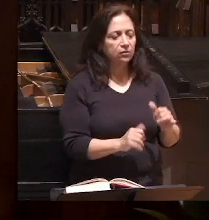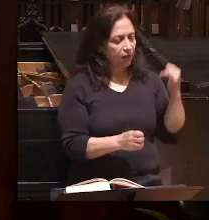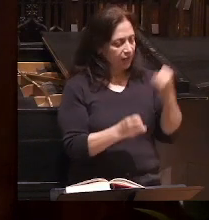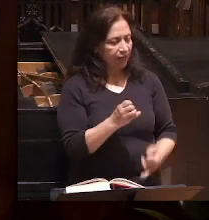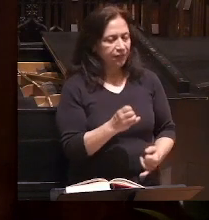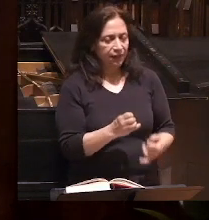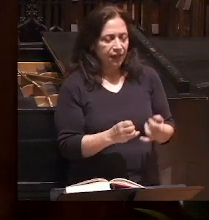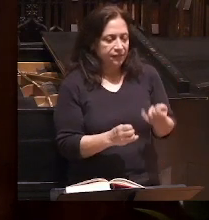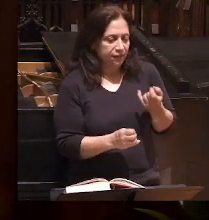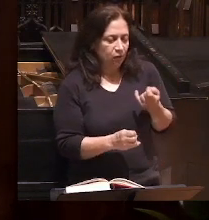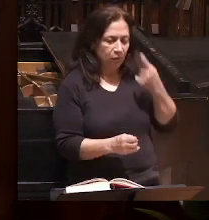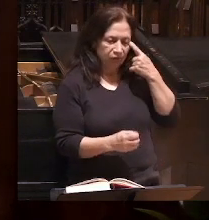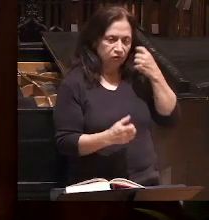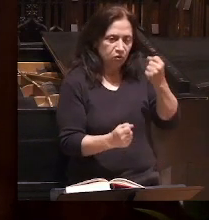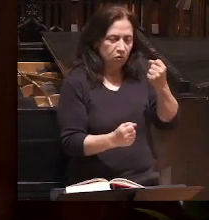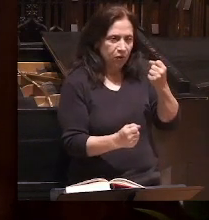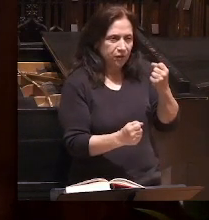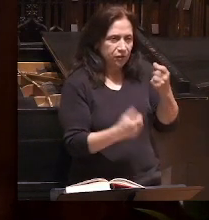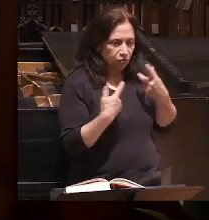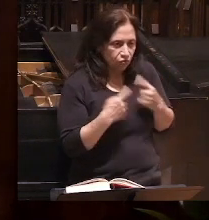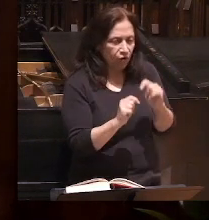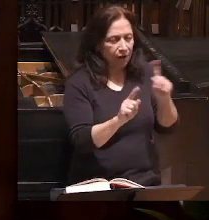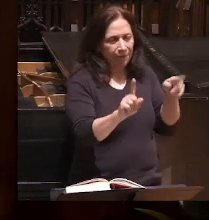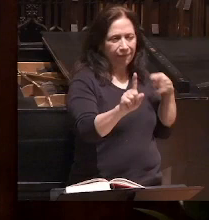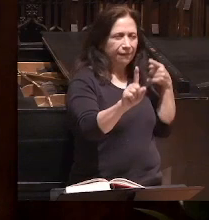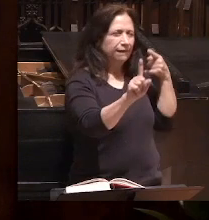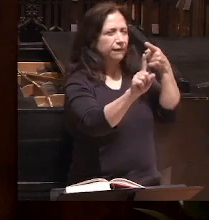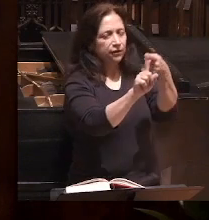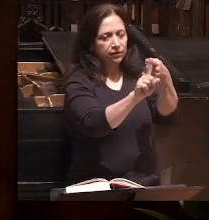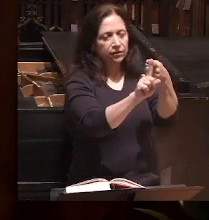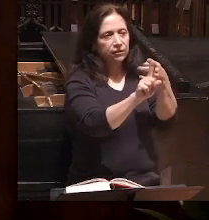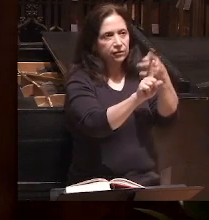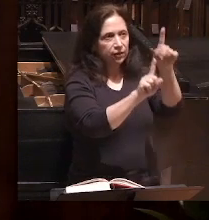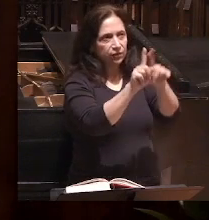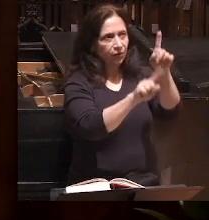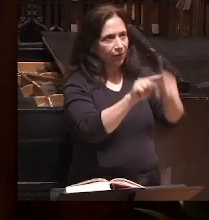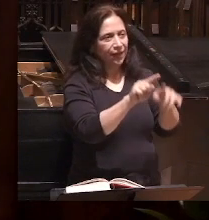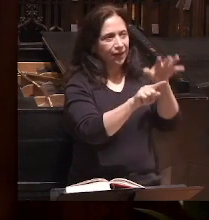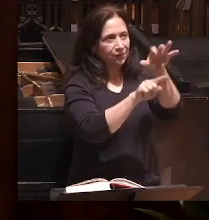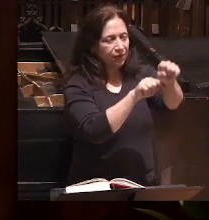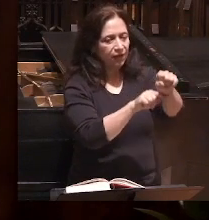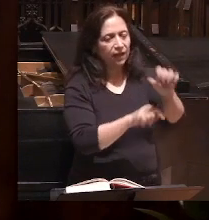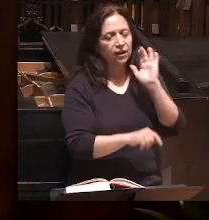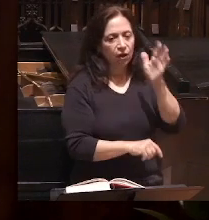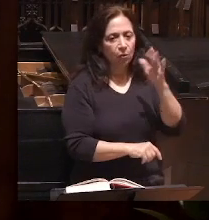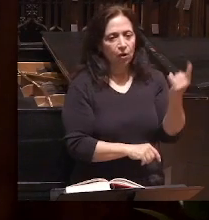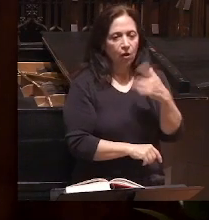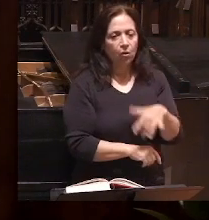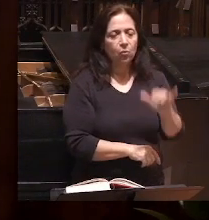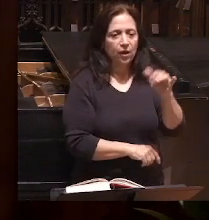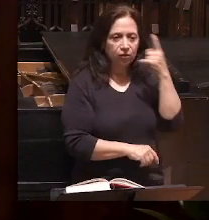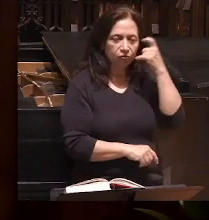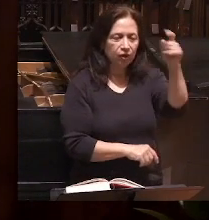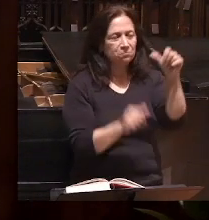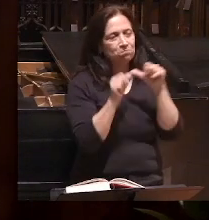of courage to reach the unreachable. And I'll always dream the